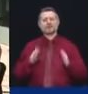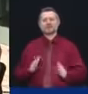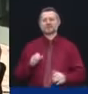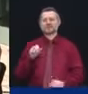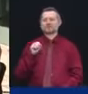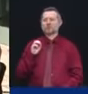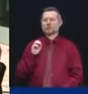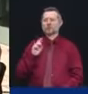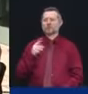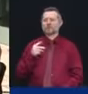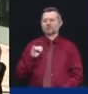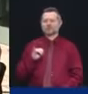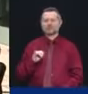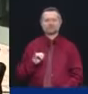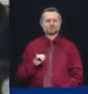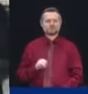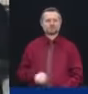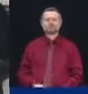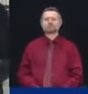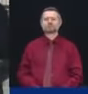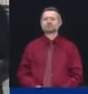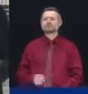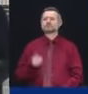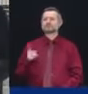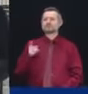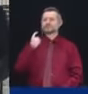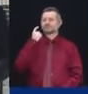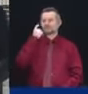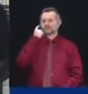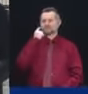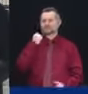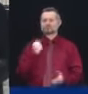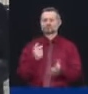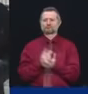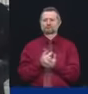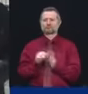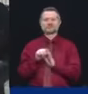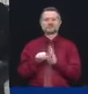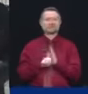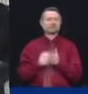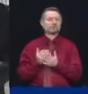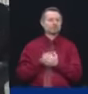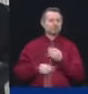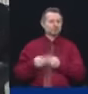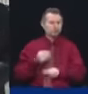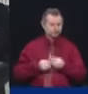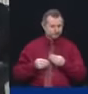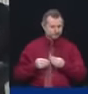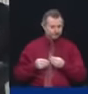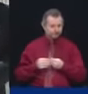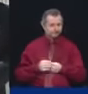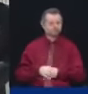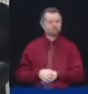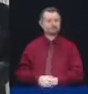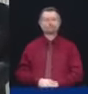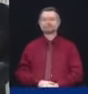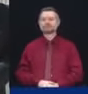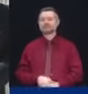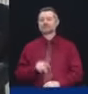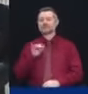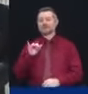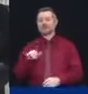much. They just did a state budget. I think it's probably one of the